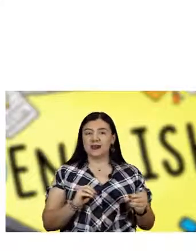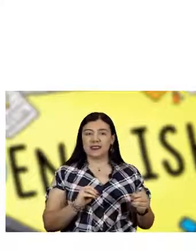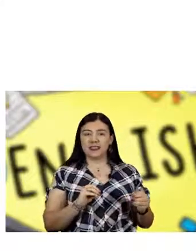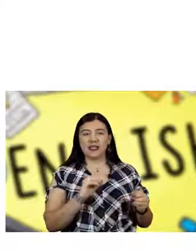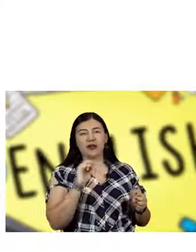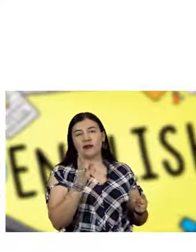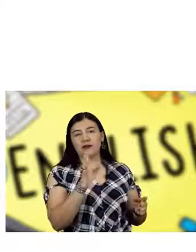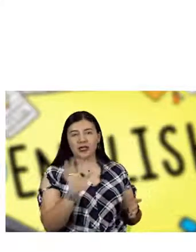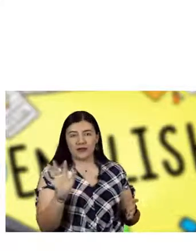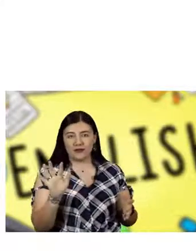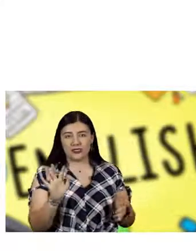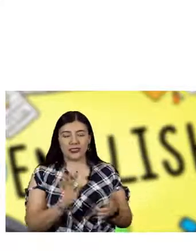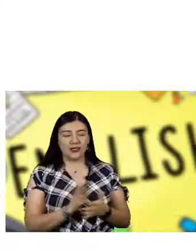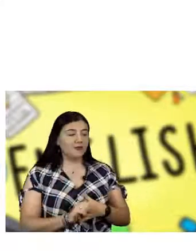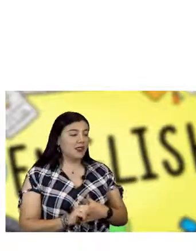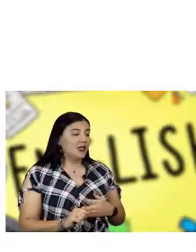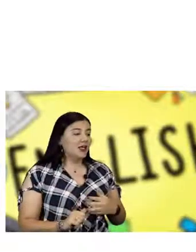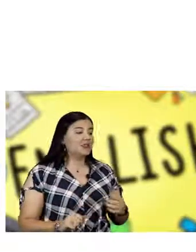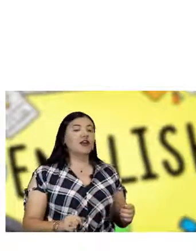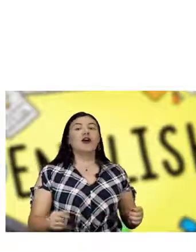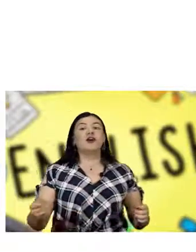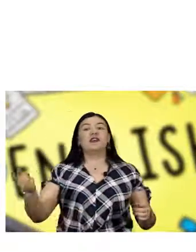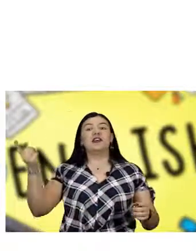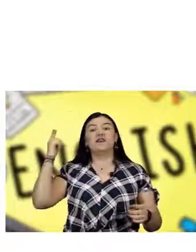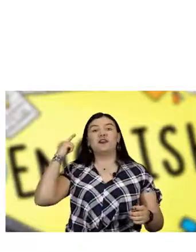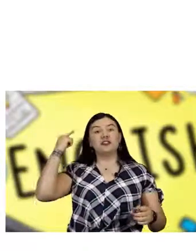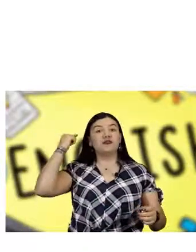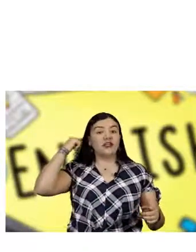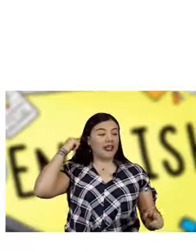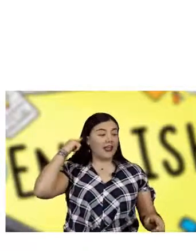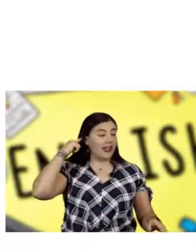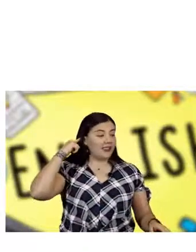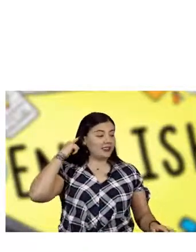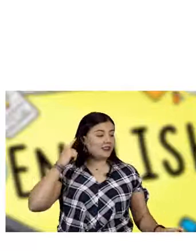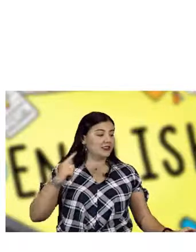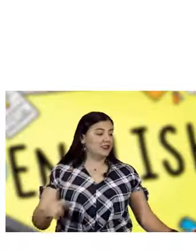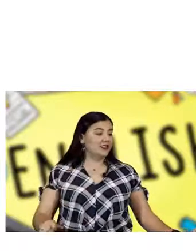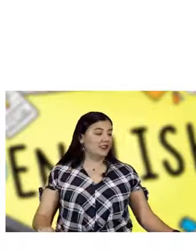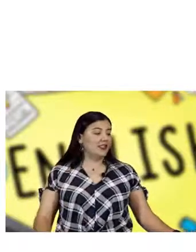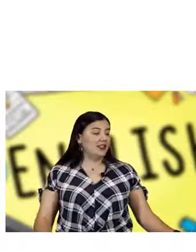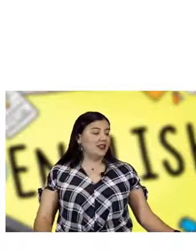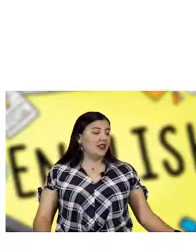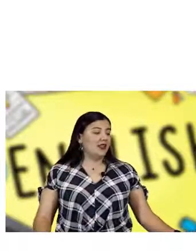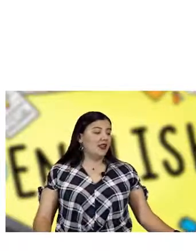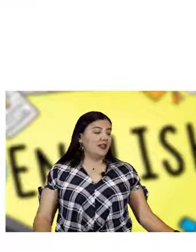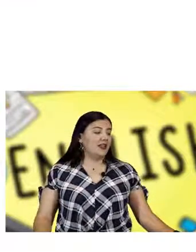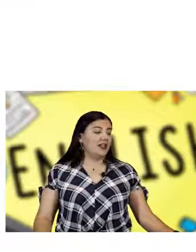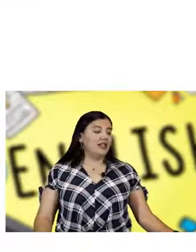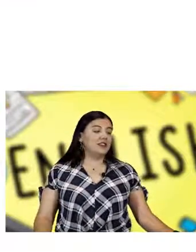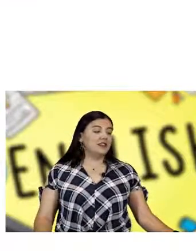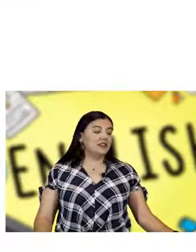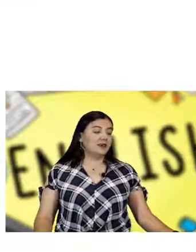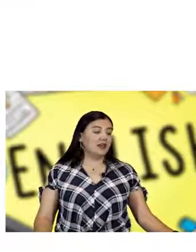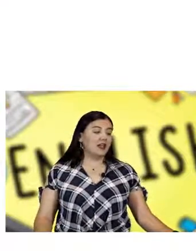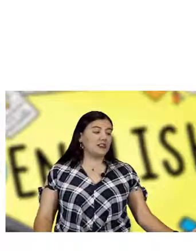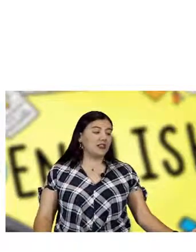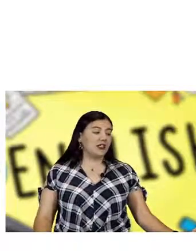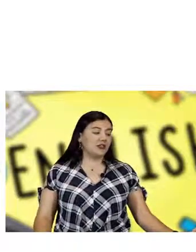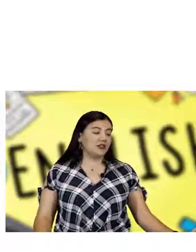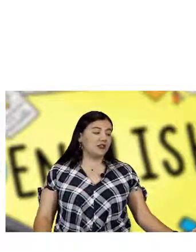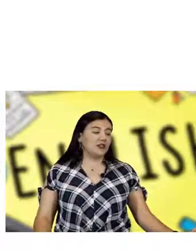esa respuesta. Sí, ahorita vamos a revisar. So, the first one is, listen to